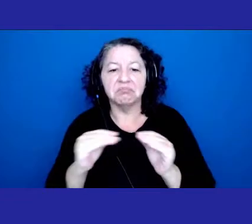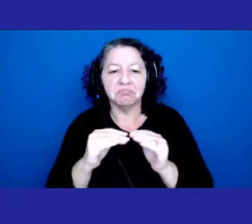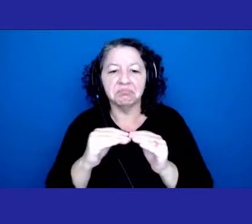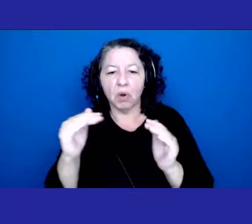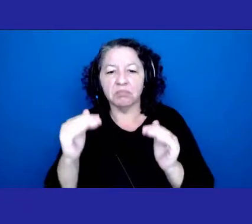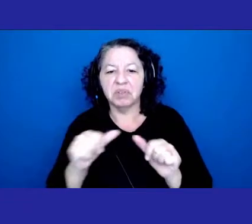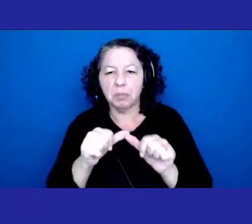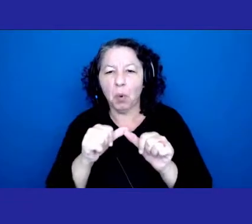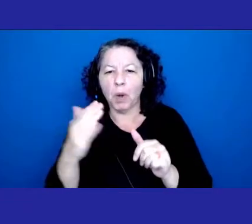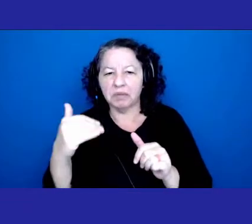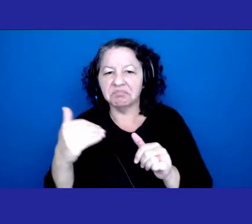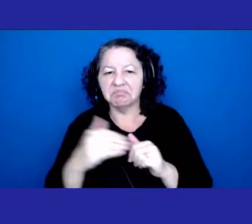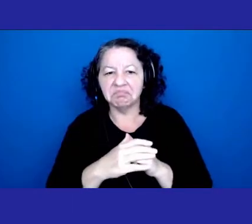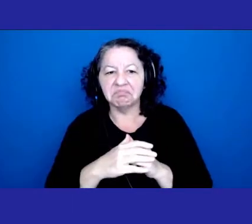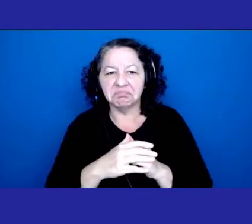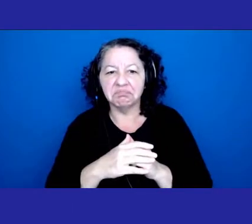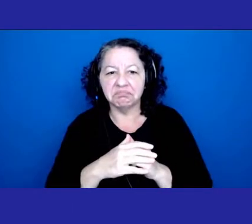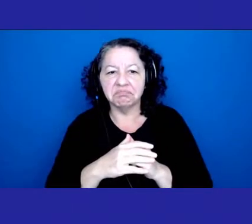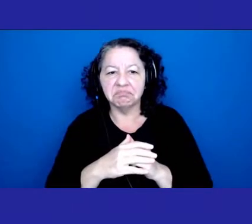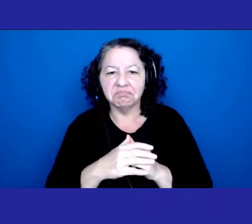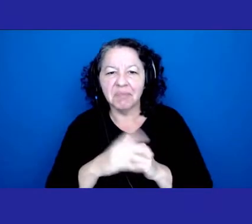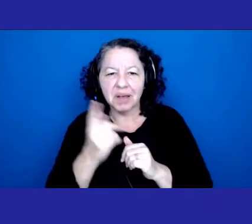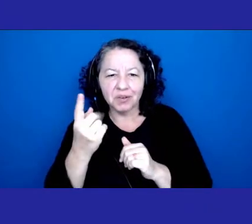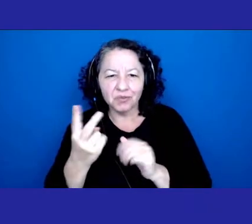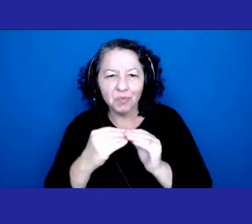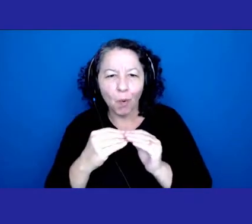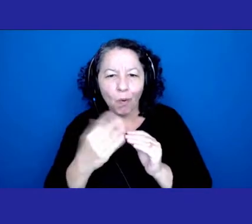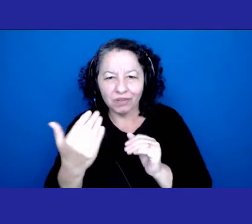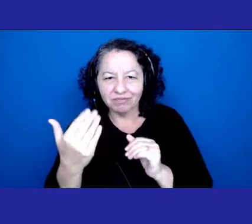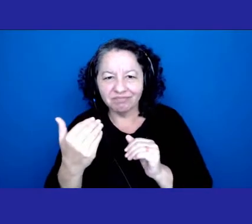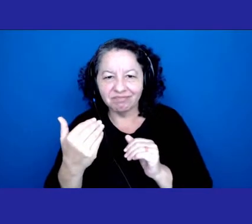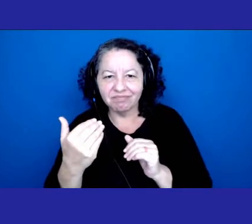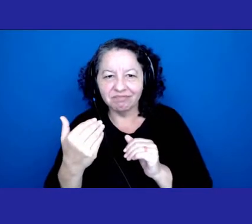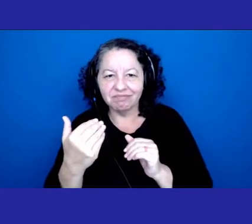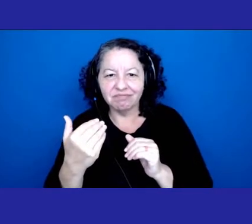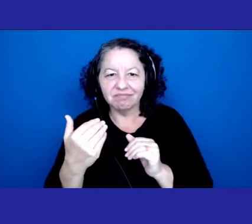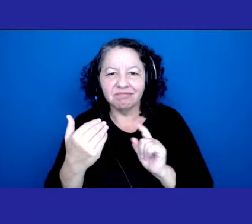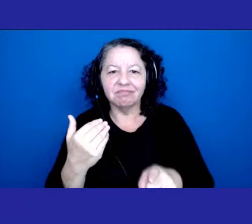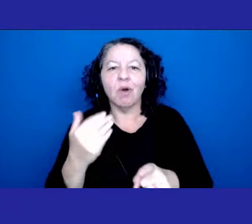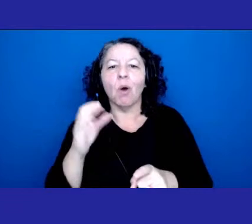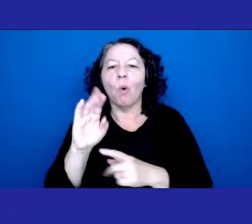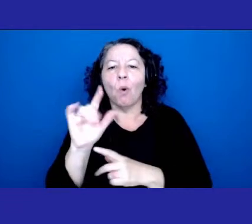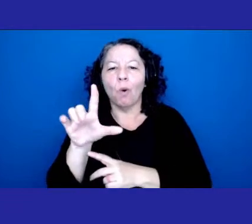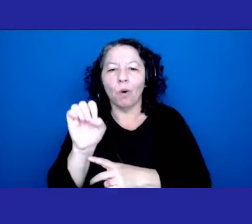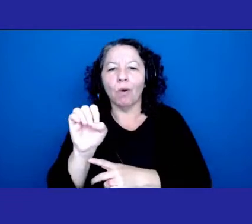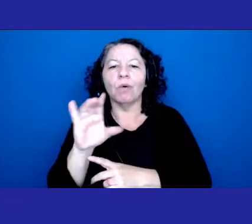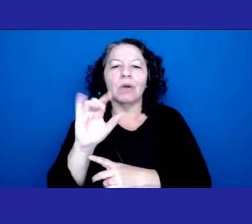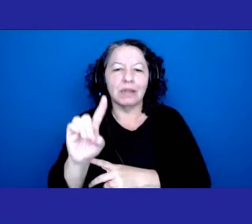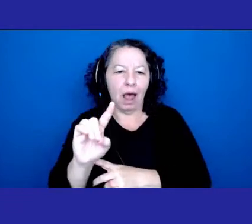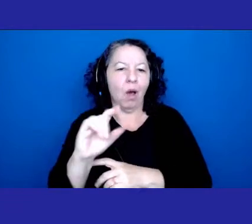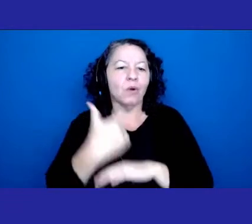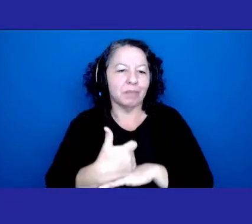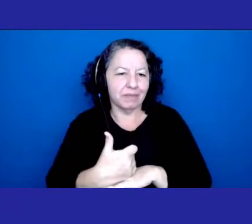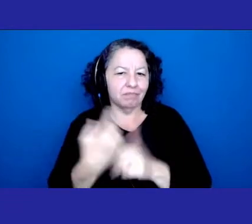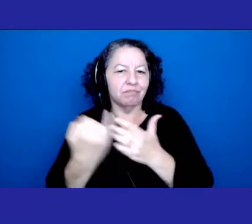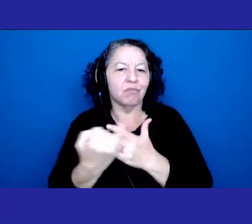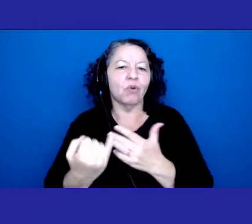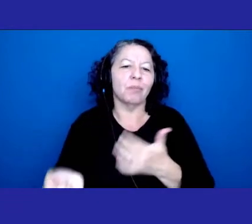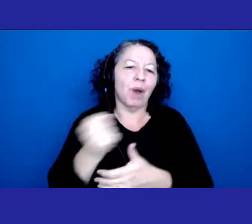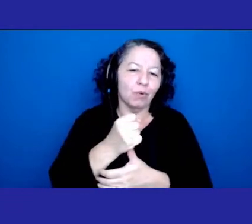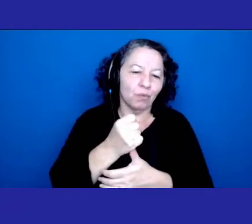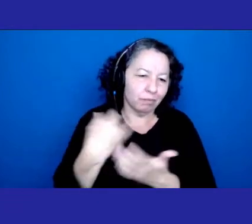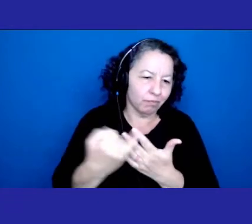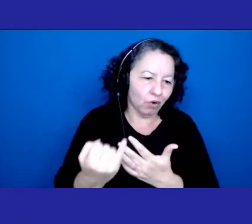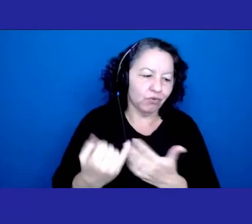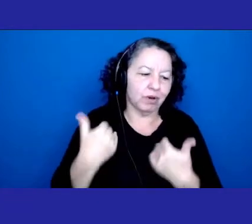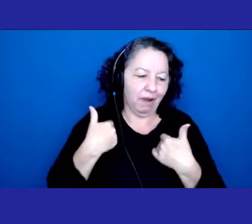going. Couple more. Okay, this is our Oracle Cloud implementation. This is one of our prioritized projects.